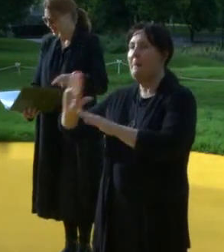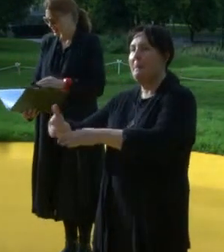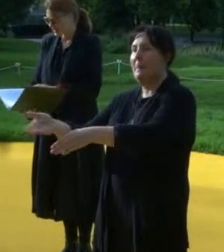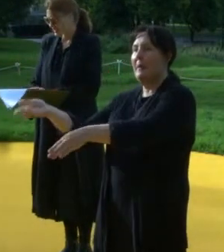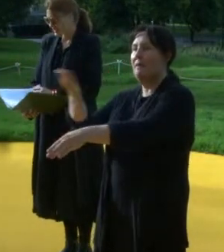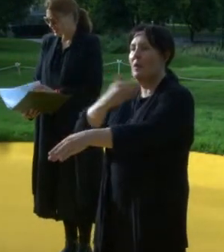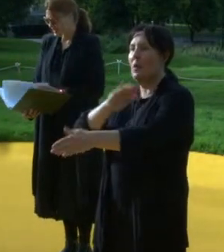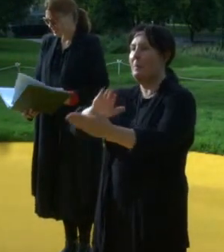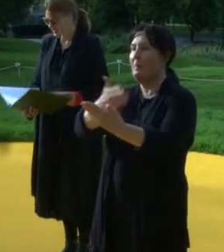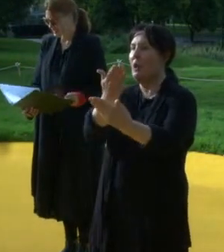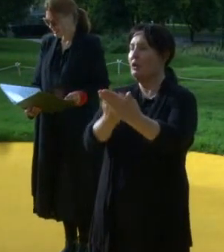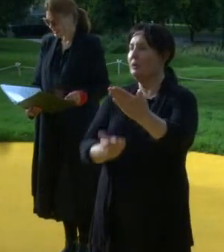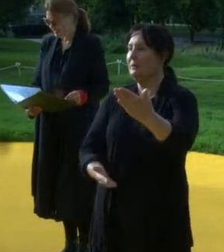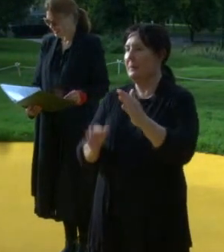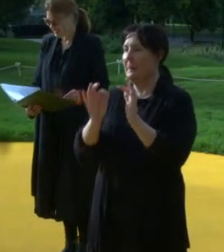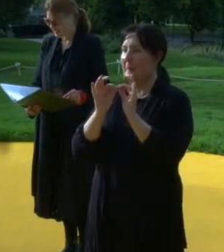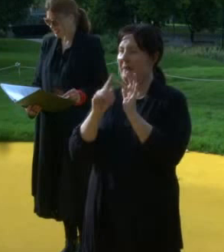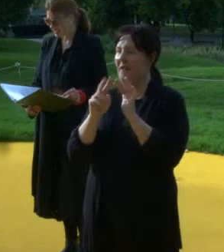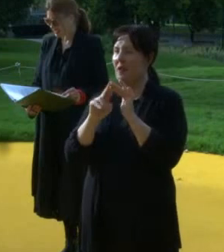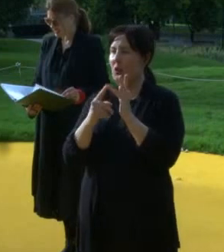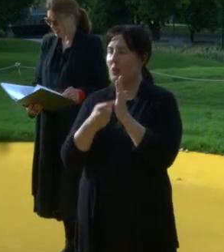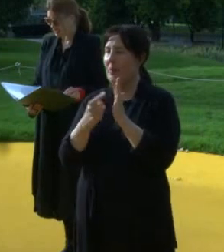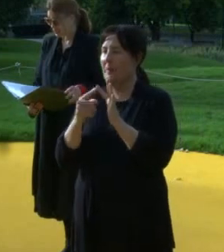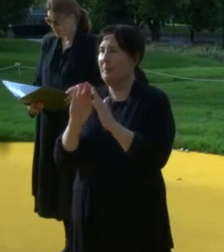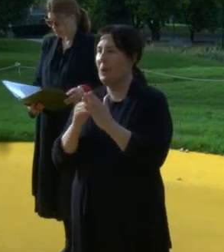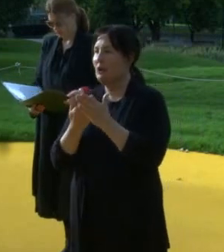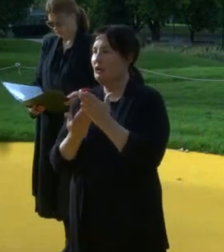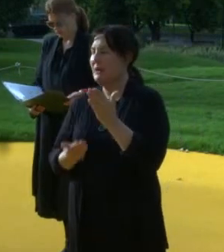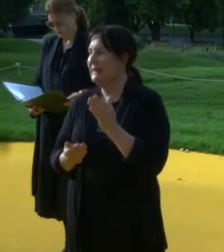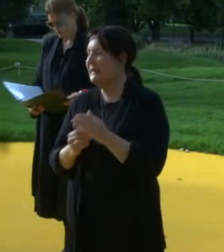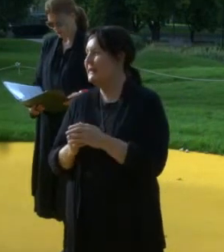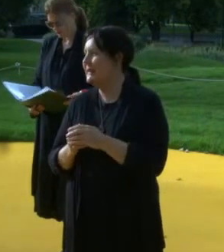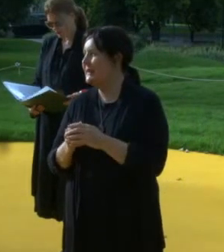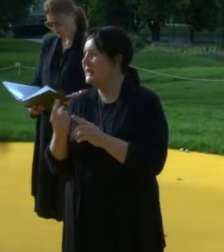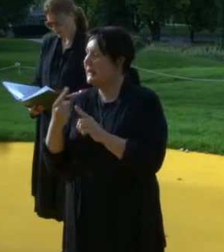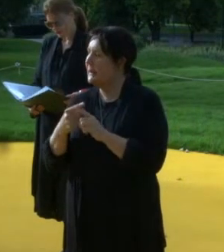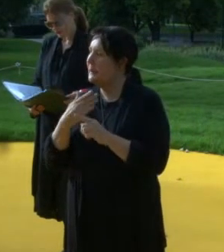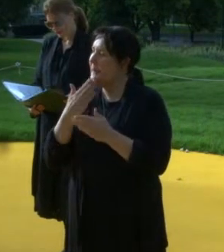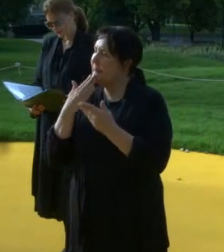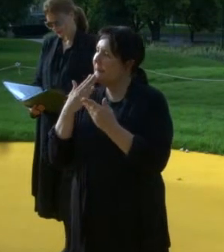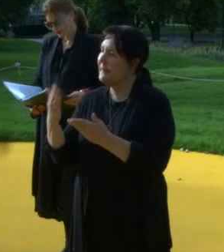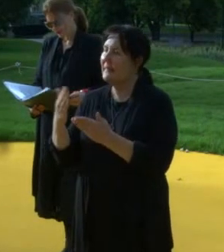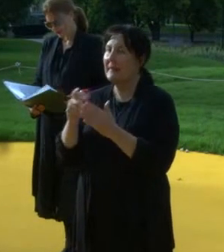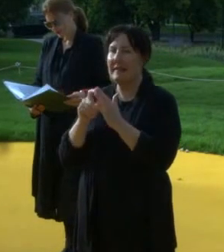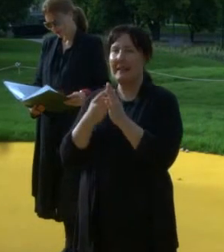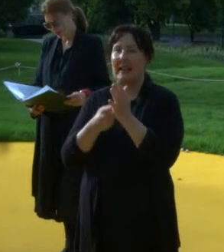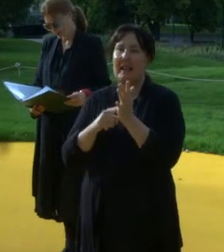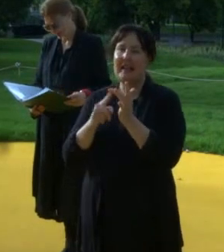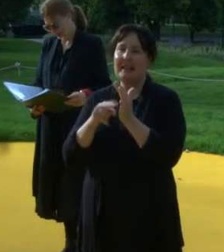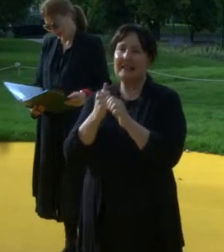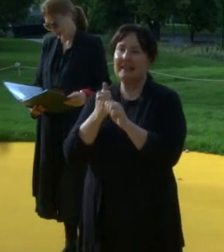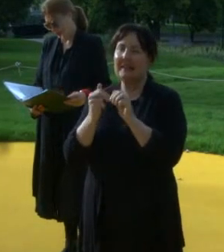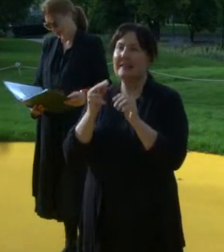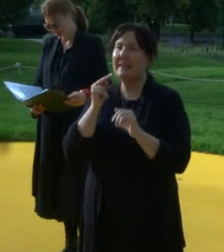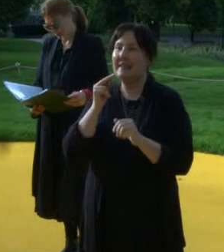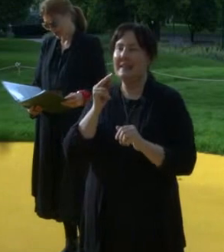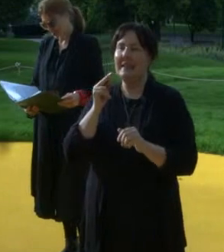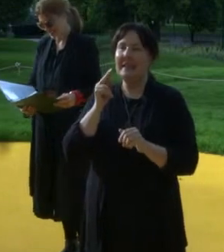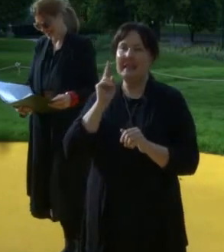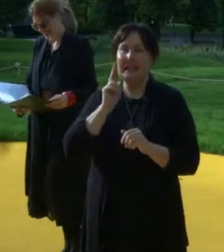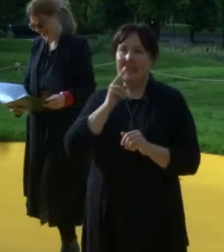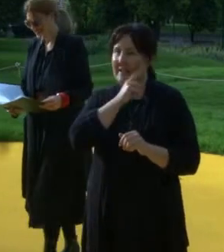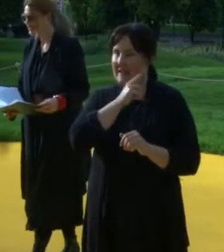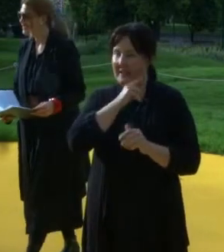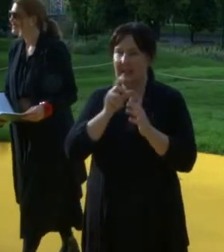And I'd like to thank my darling niece, Cass, for being here with me tonight too. Thank you, everyone.